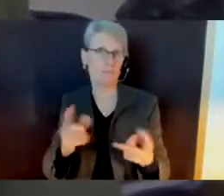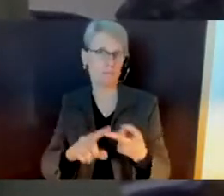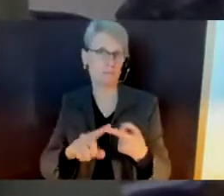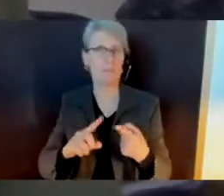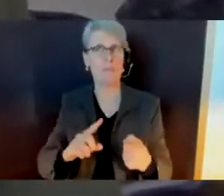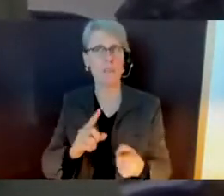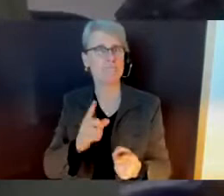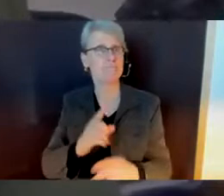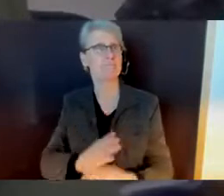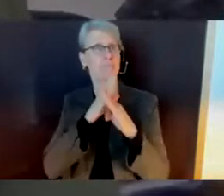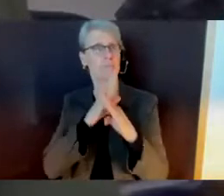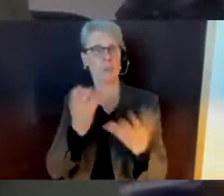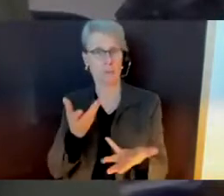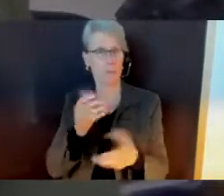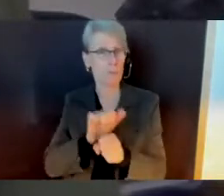financial barriers,